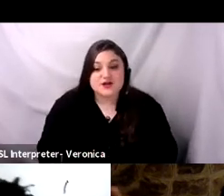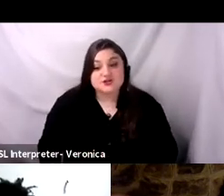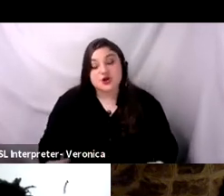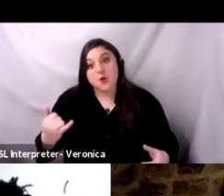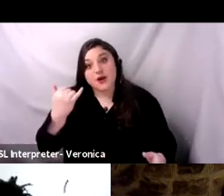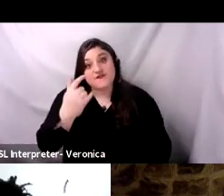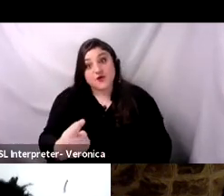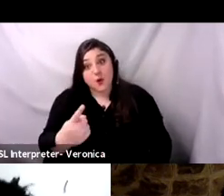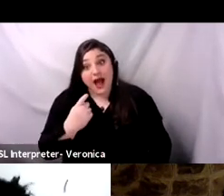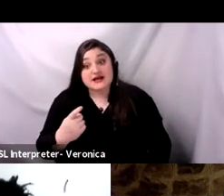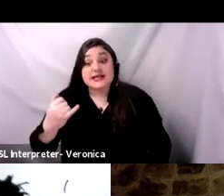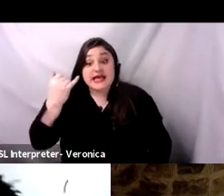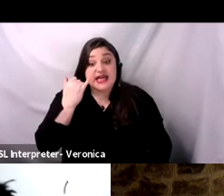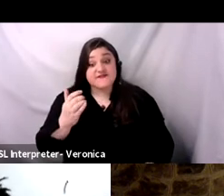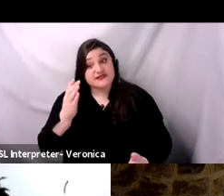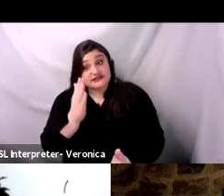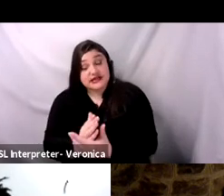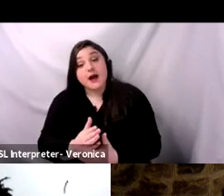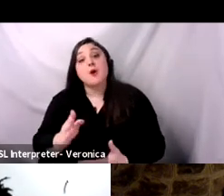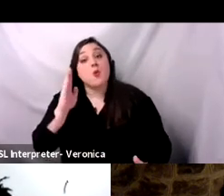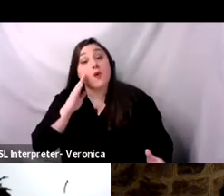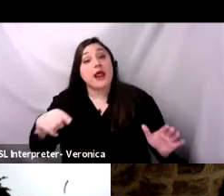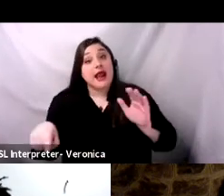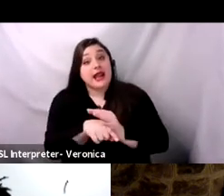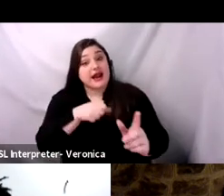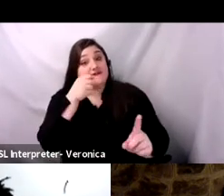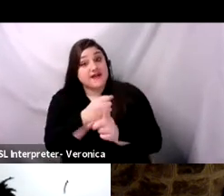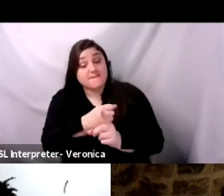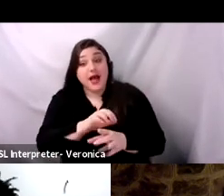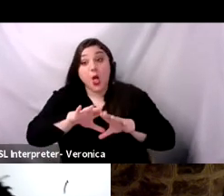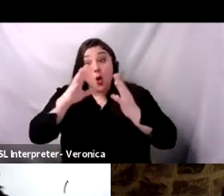global north? I don't think so. I think they'd be better off with fewer clothes and